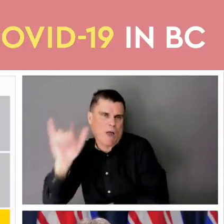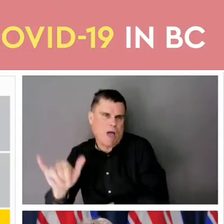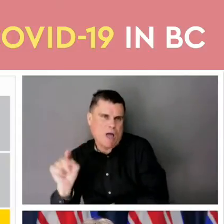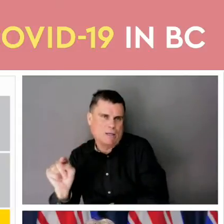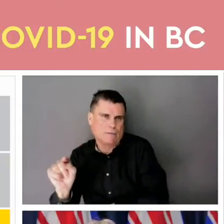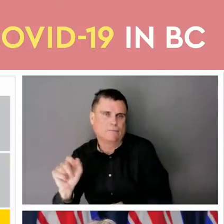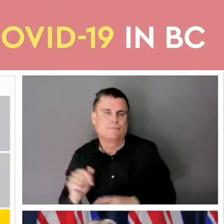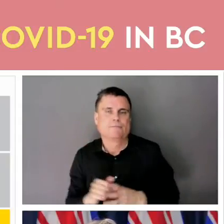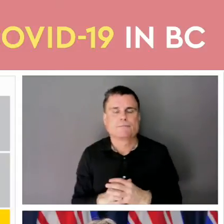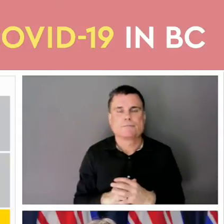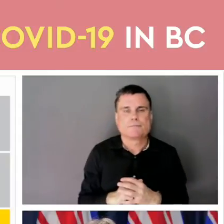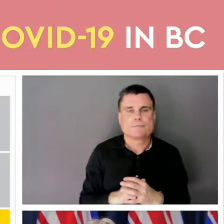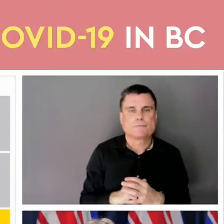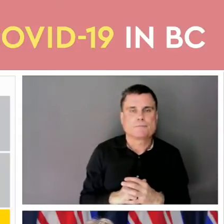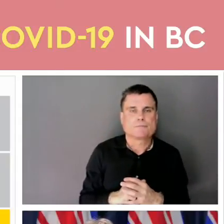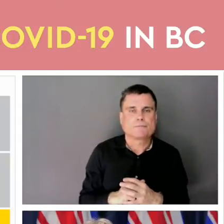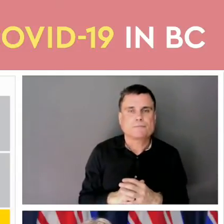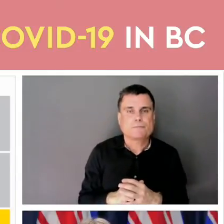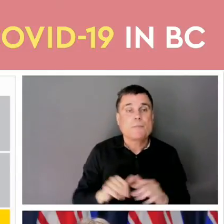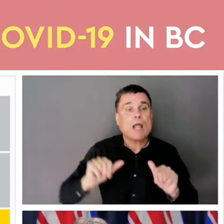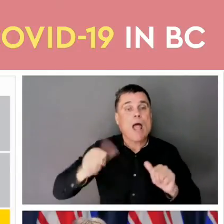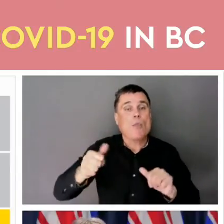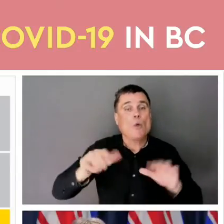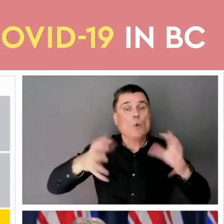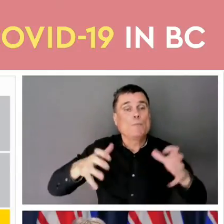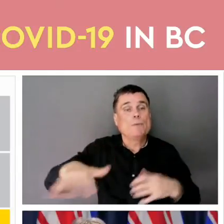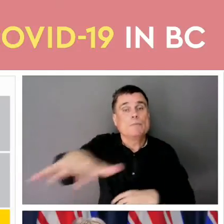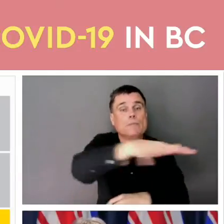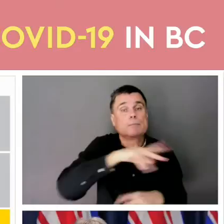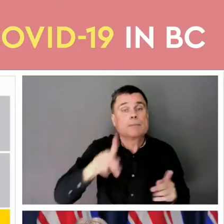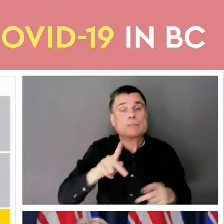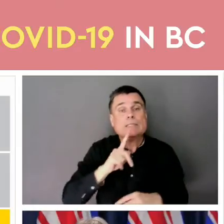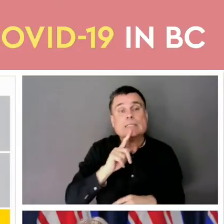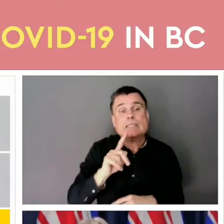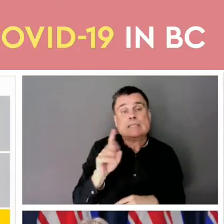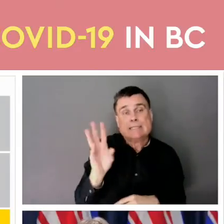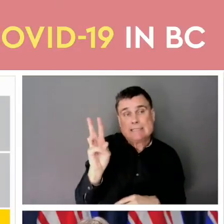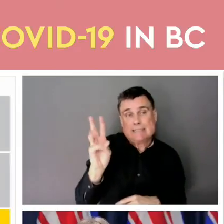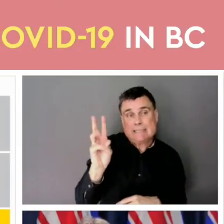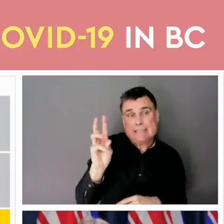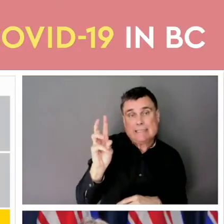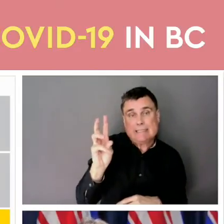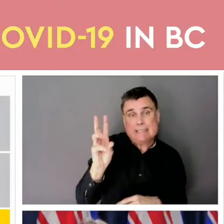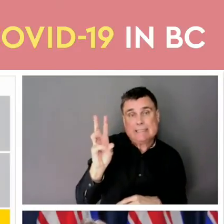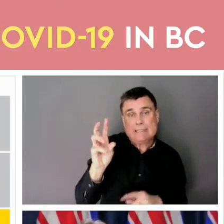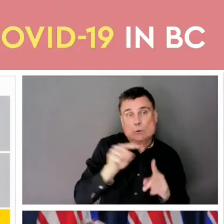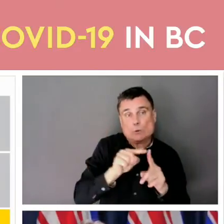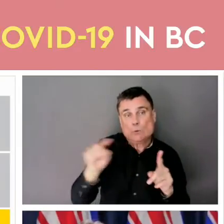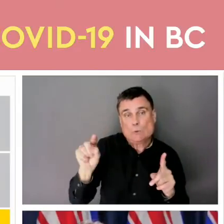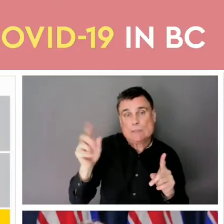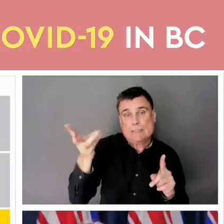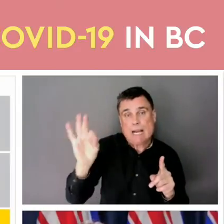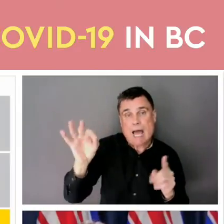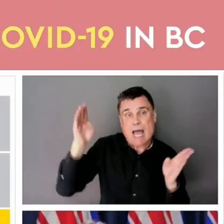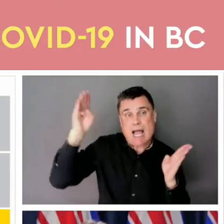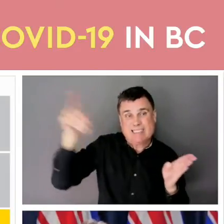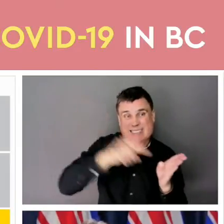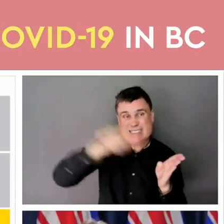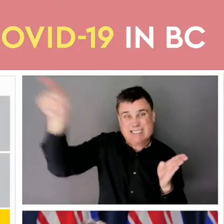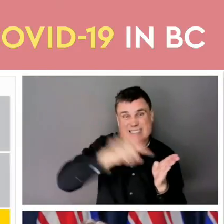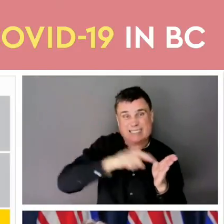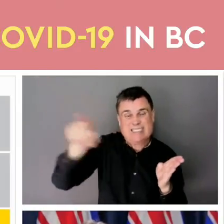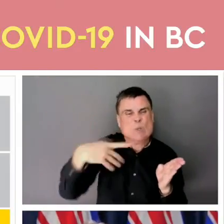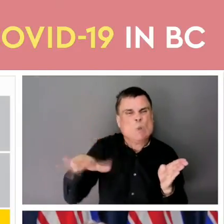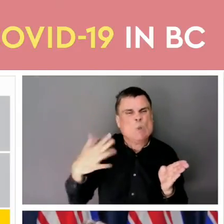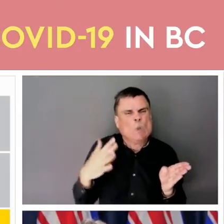looking at a group of people aged 16 to 69 who are considered extremely clinically vulnerable. And we will